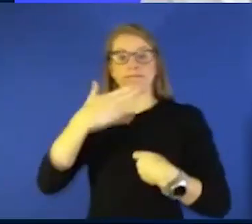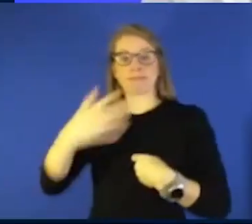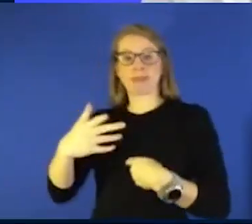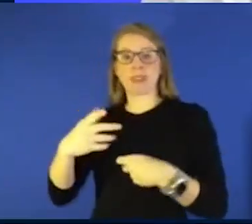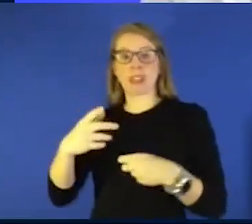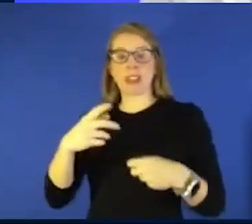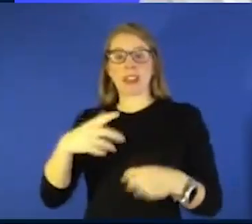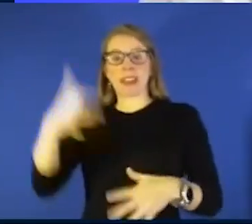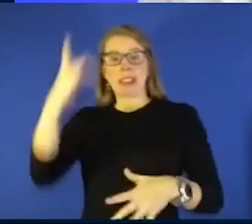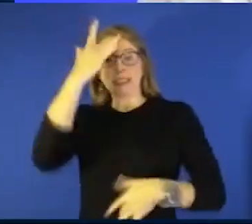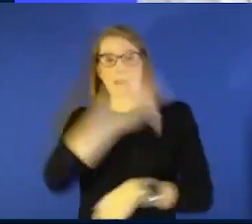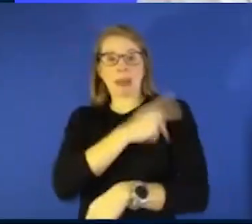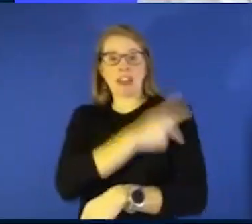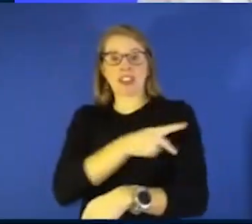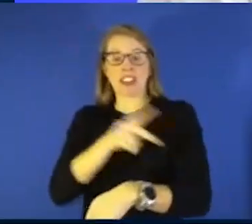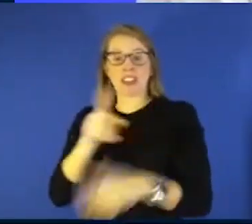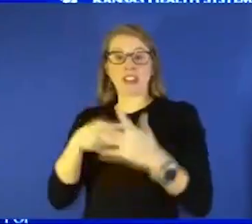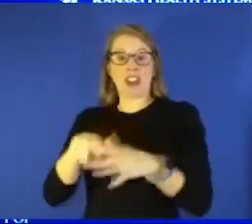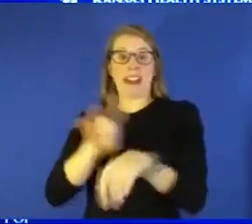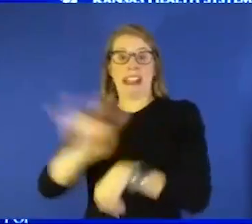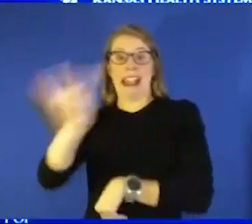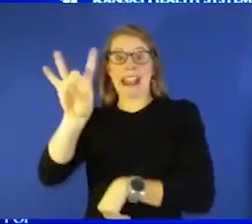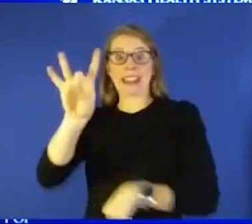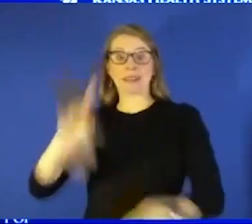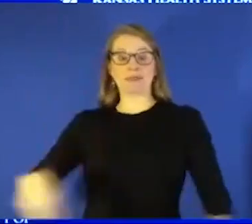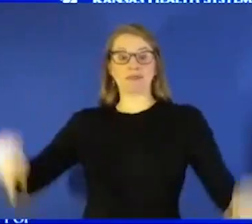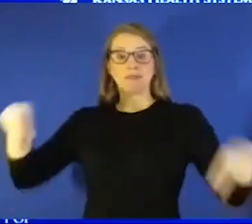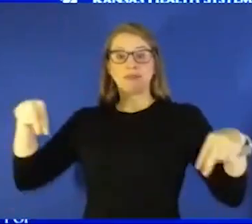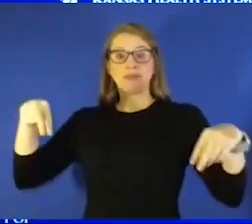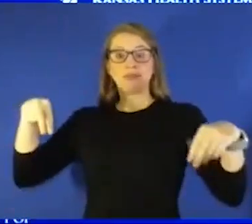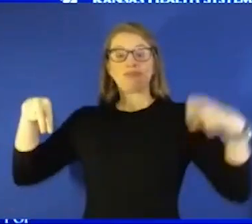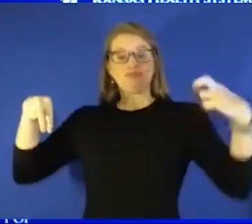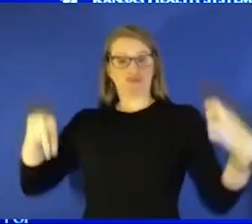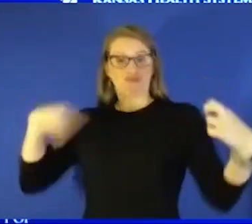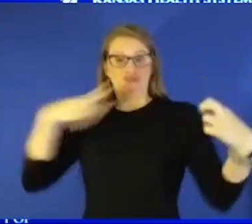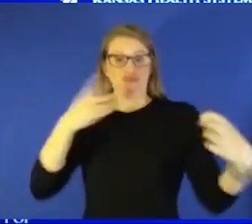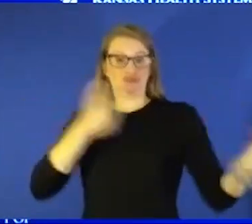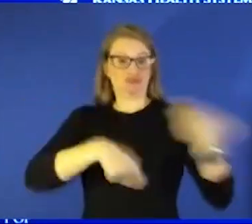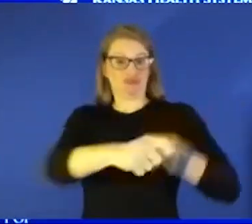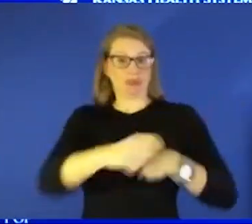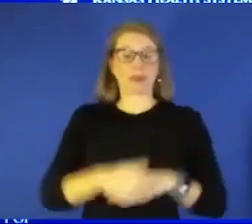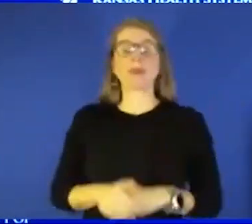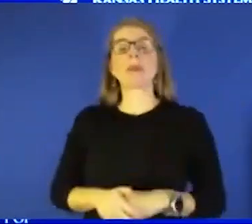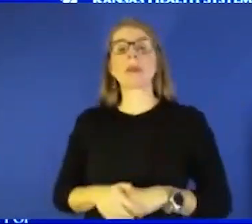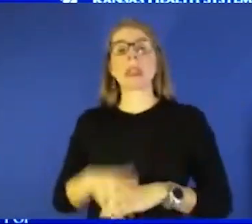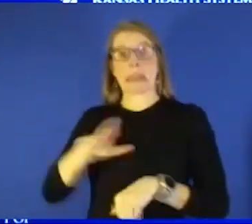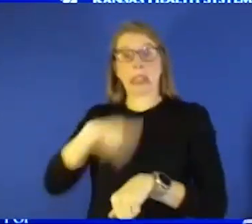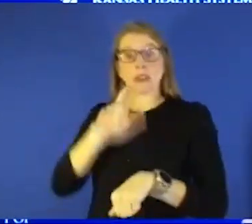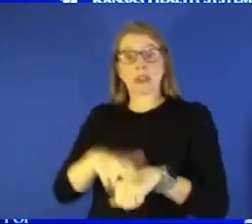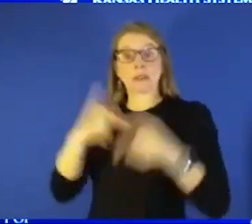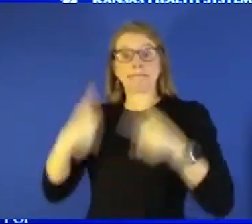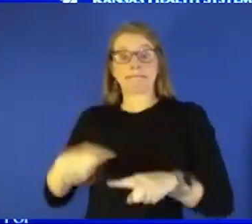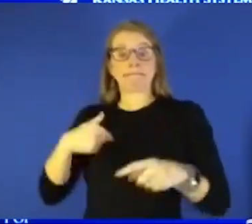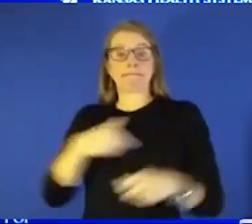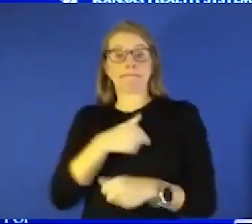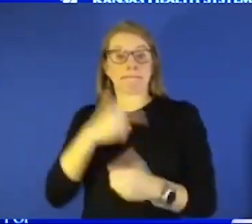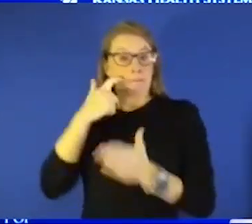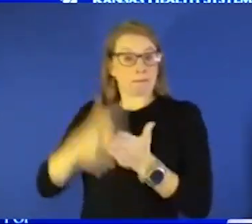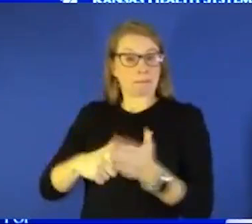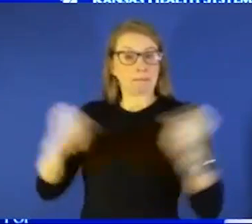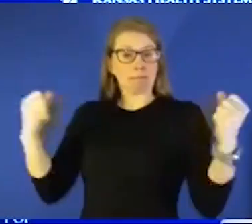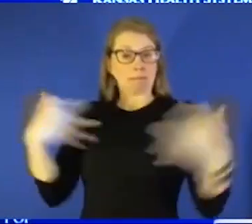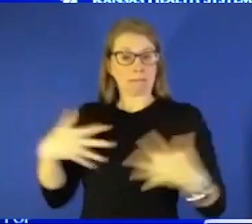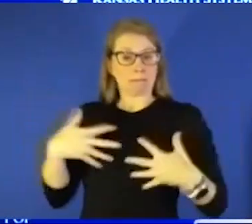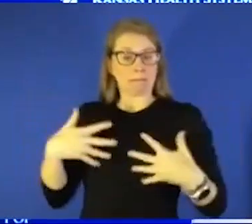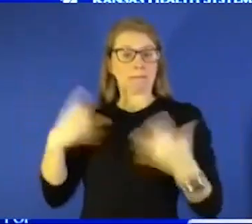put in at 8 o'clock. So that's why I have to run. Hey, you know what? I think what we're seeing is what we were afraid of, right? When the masking mandates